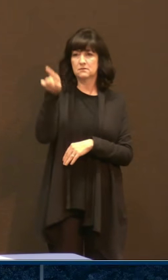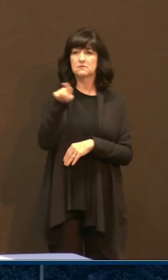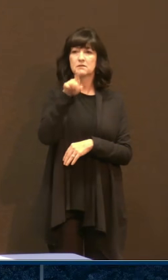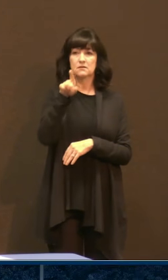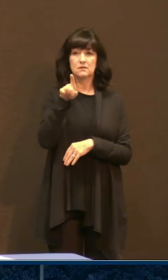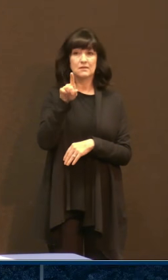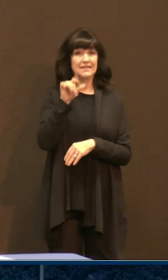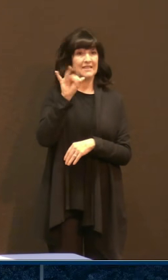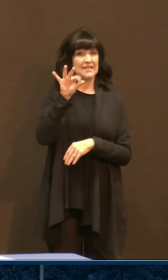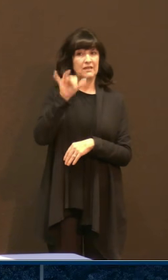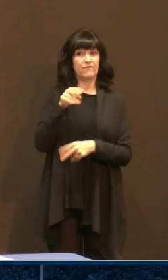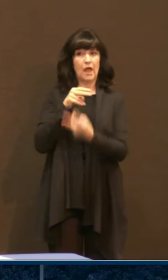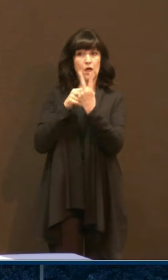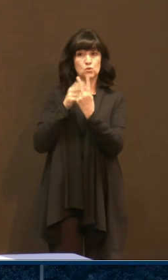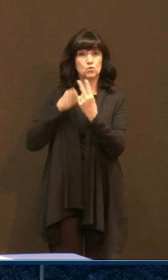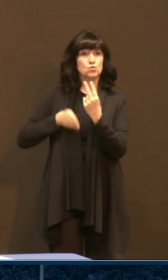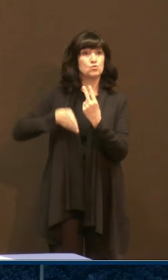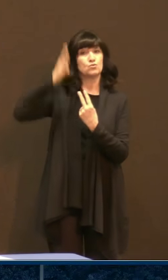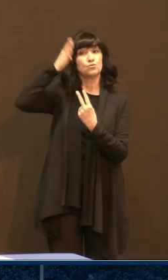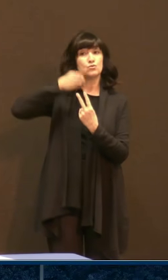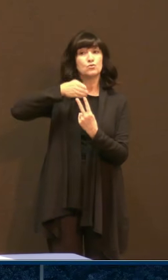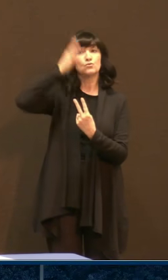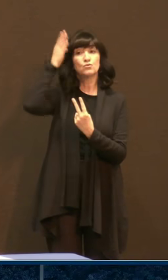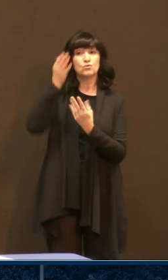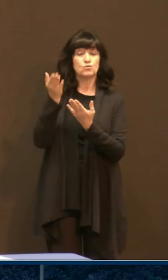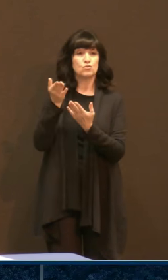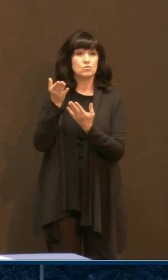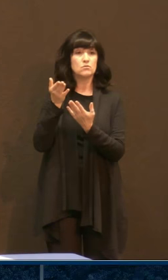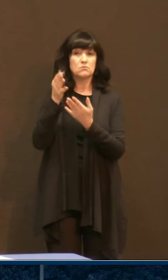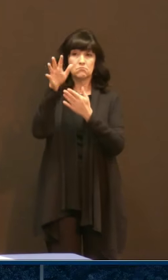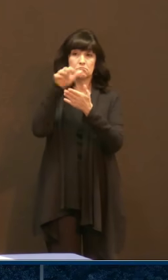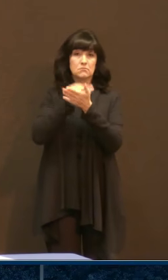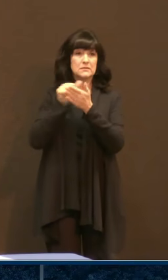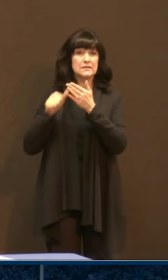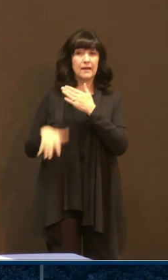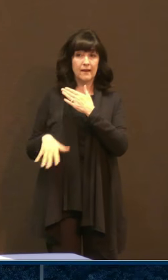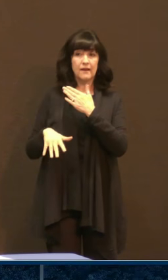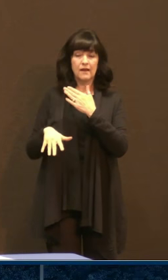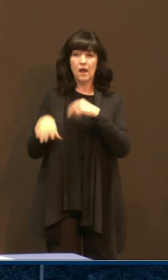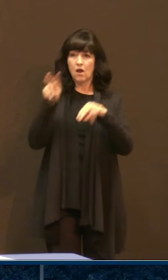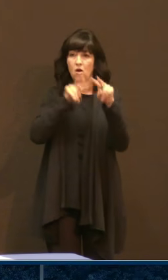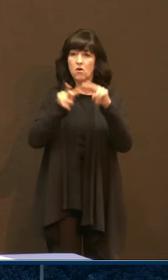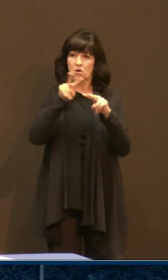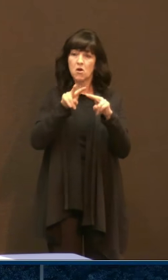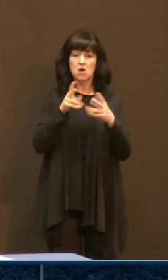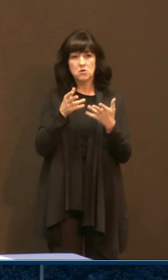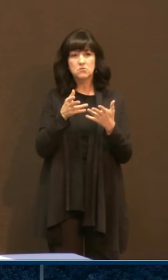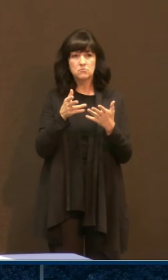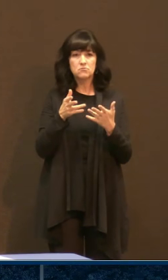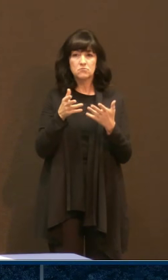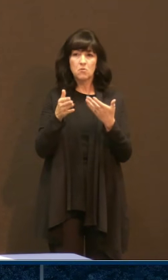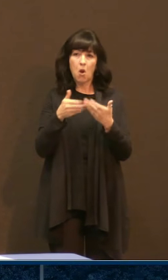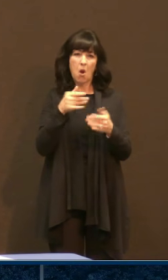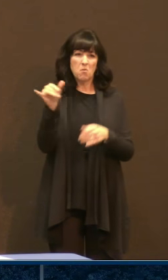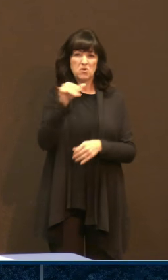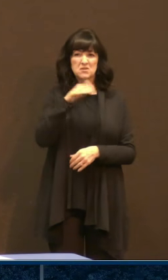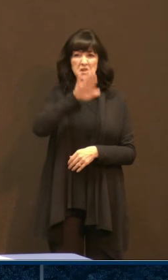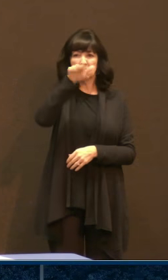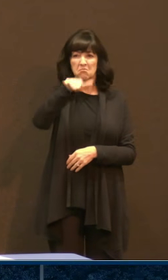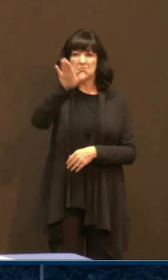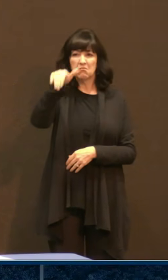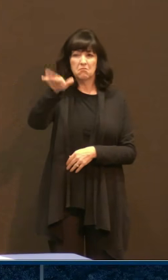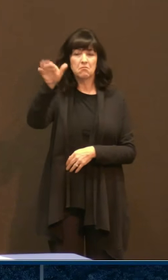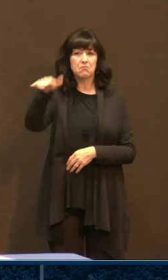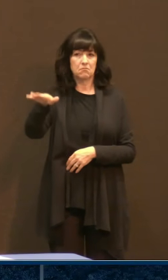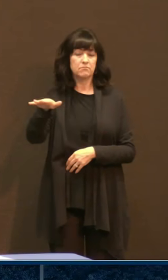out, we've kind of maybe crested a little bit, starting to flat out a little bit, but the fact of the matter is we can't